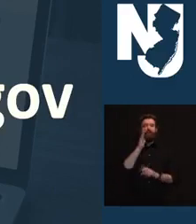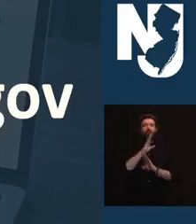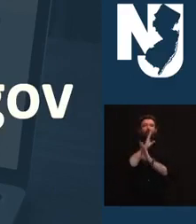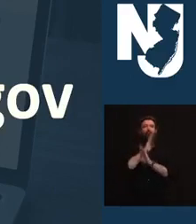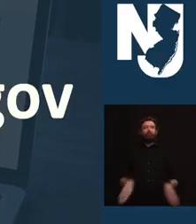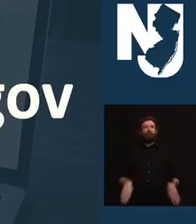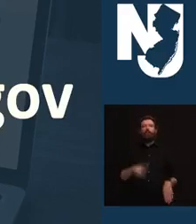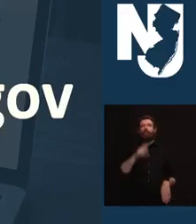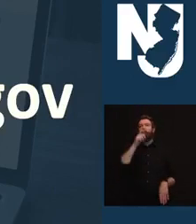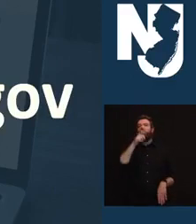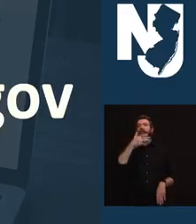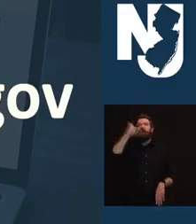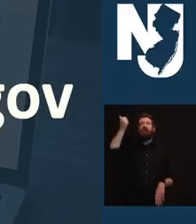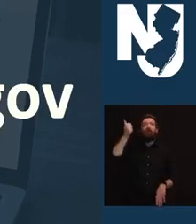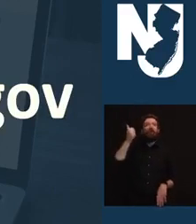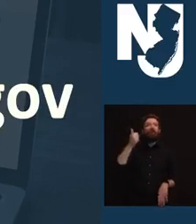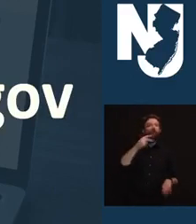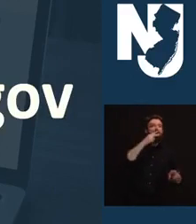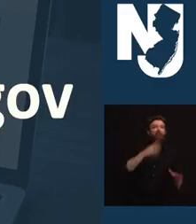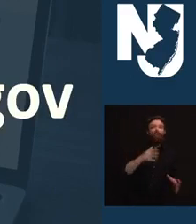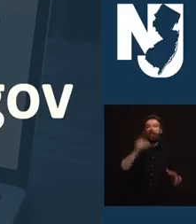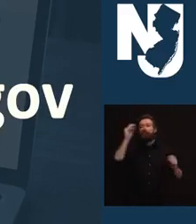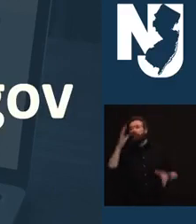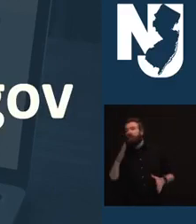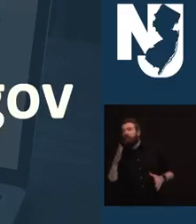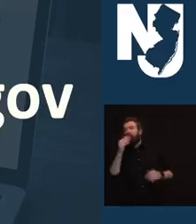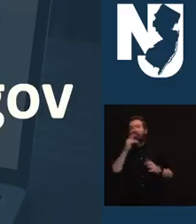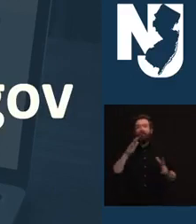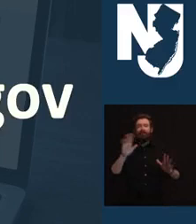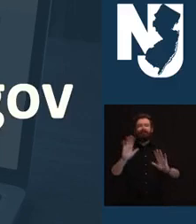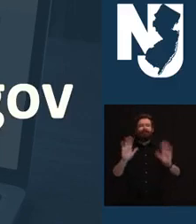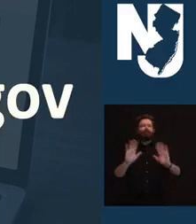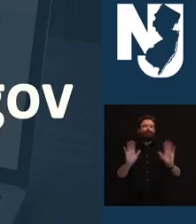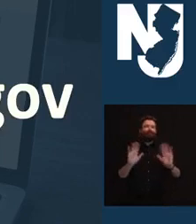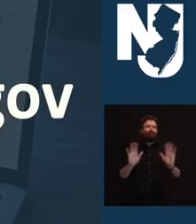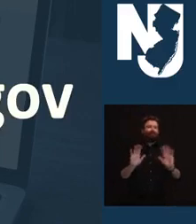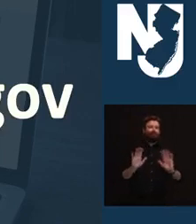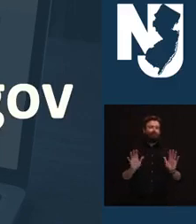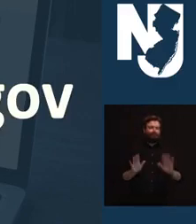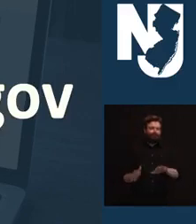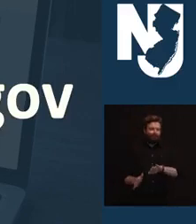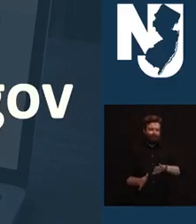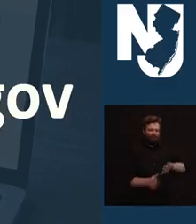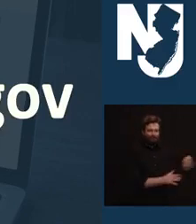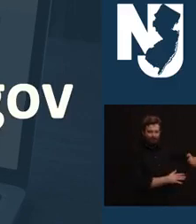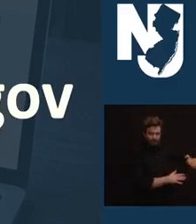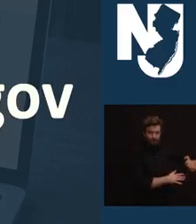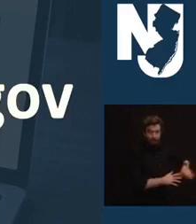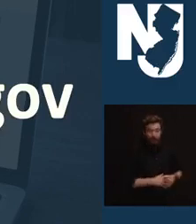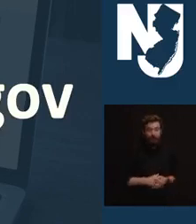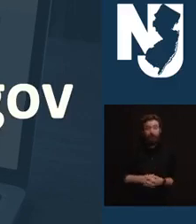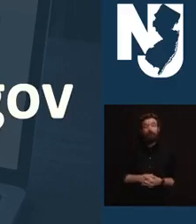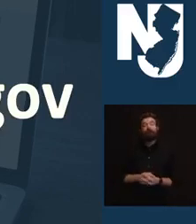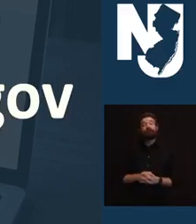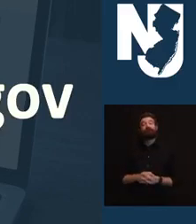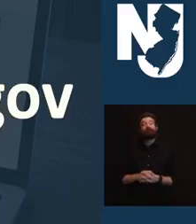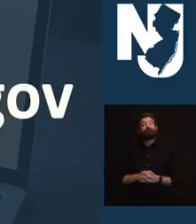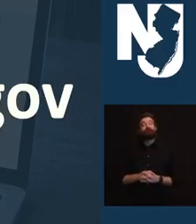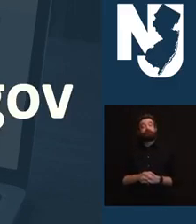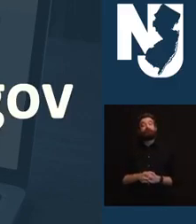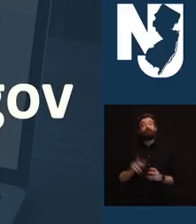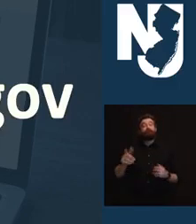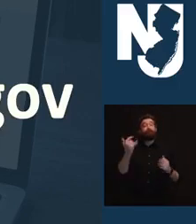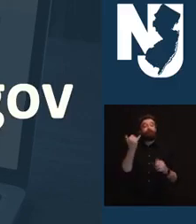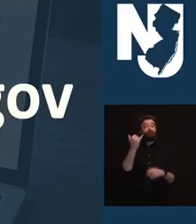demand. Given the broad pandemic relief measures outlined last night by President-elect Joe Biden, I have confidence that